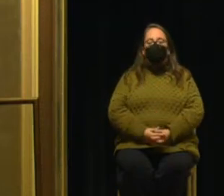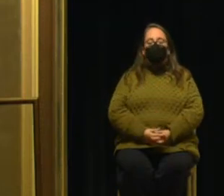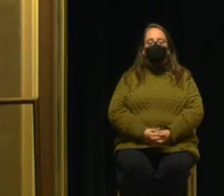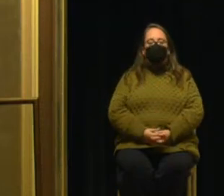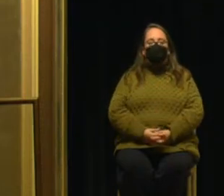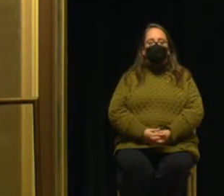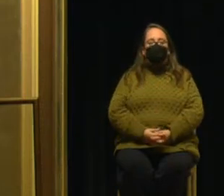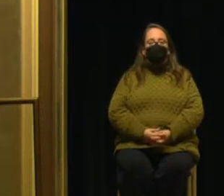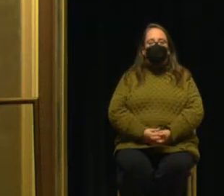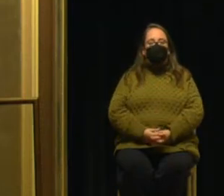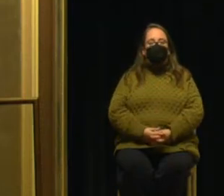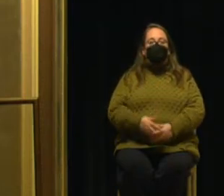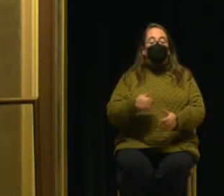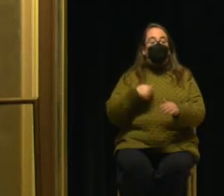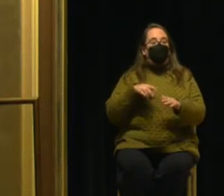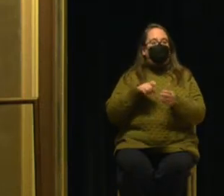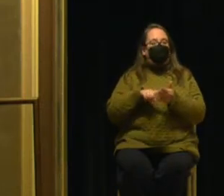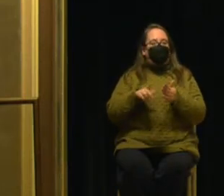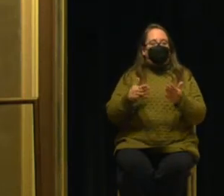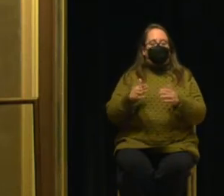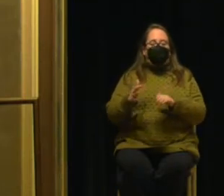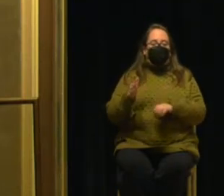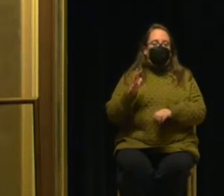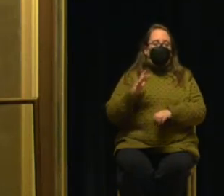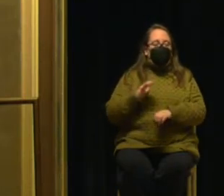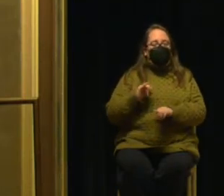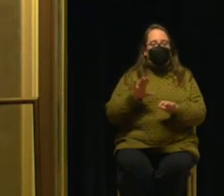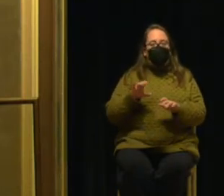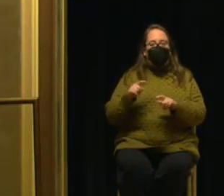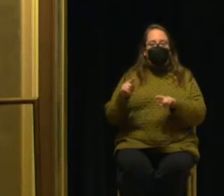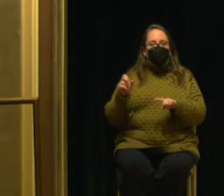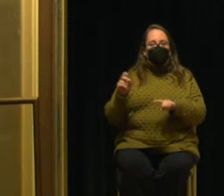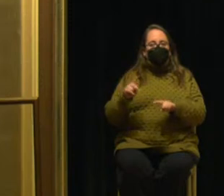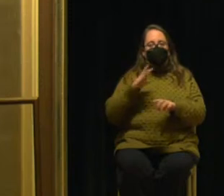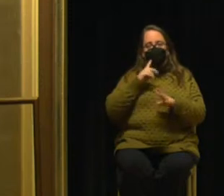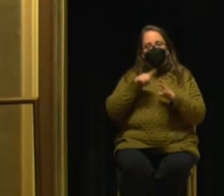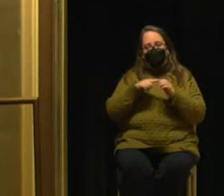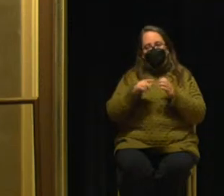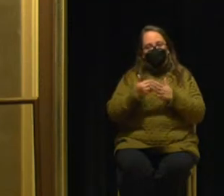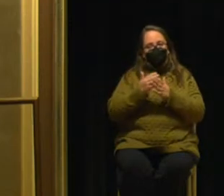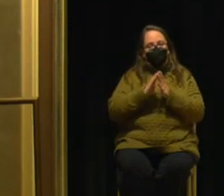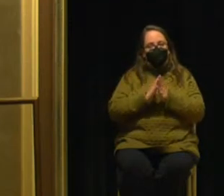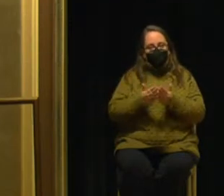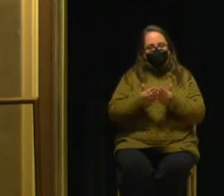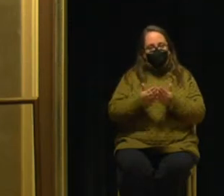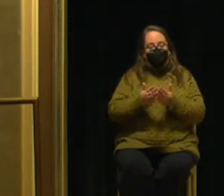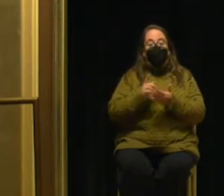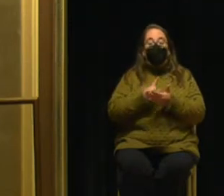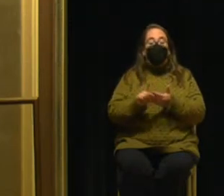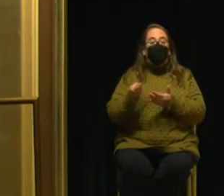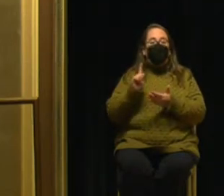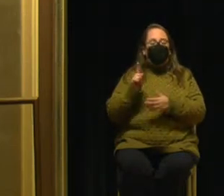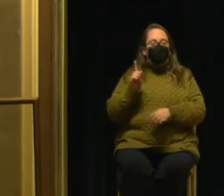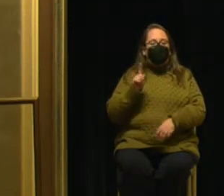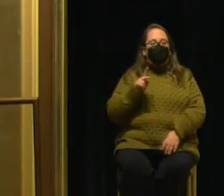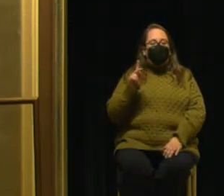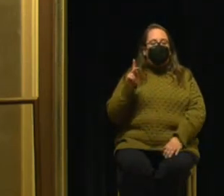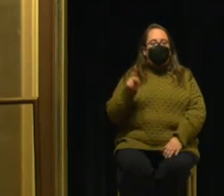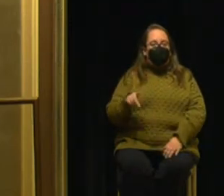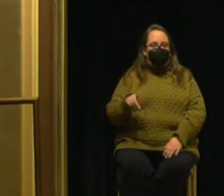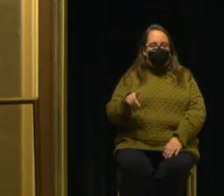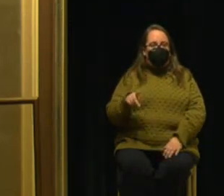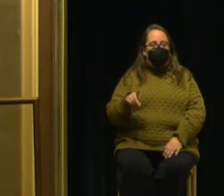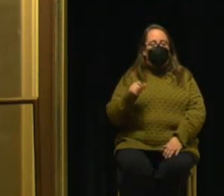I did research here a long time ago, and it's wonderful to be back talking about this book. Last week, I was in Philadelphia, and